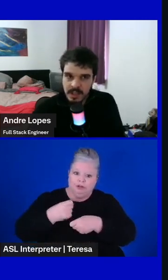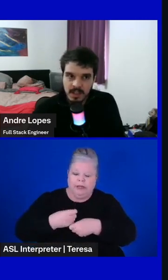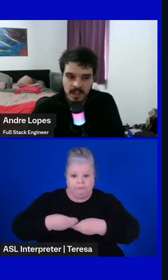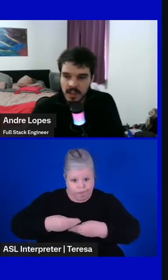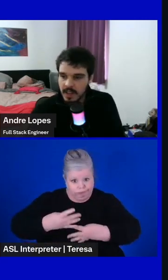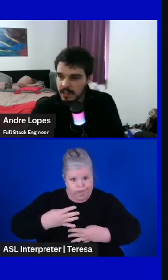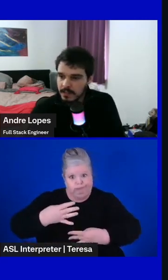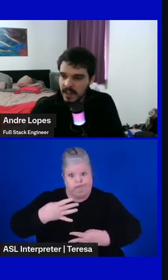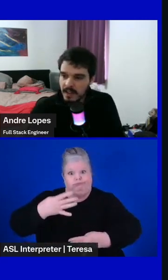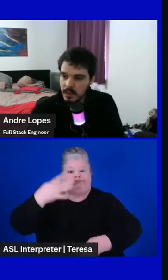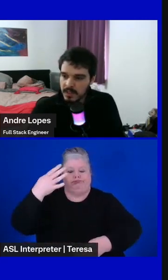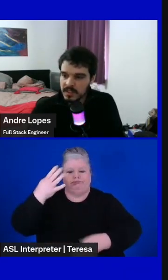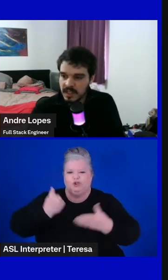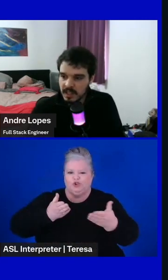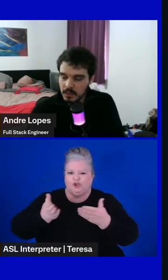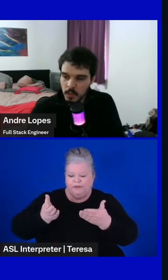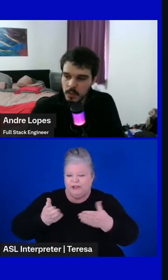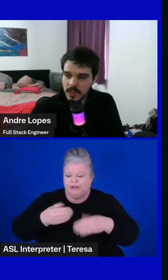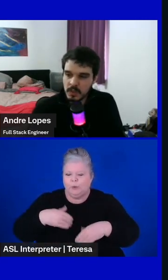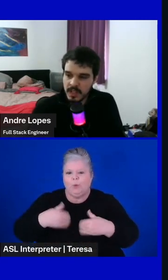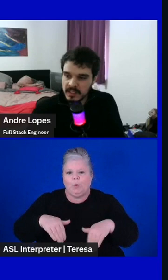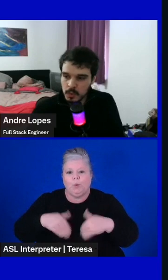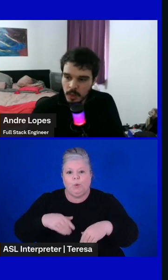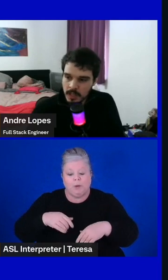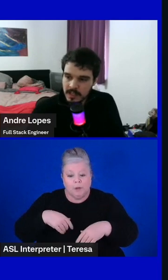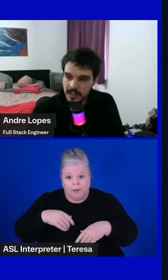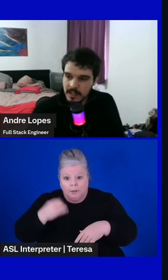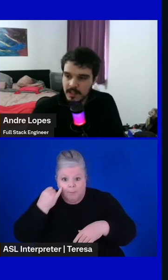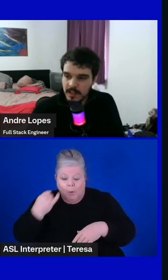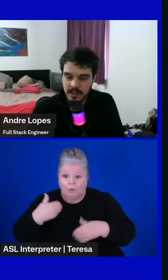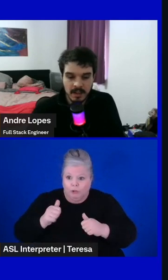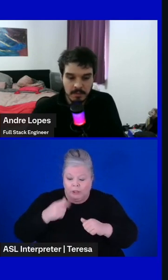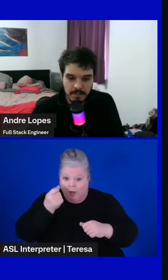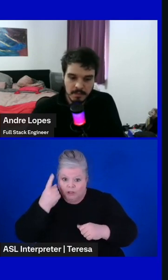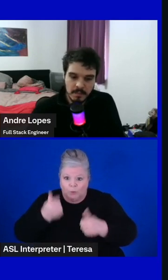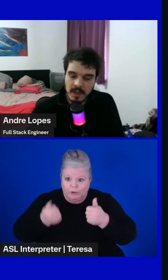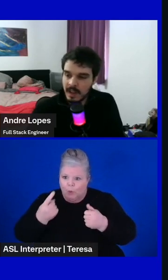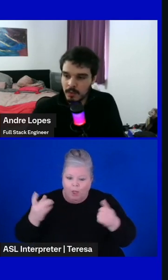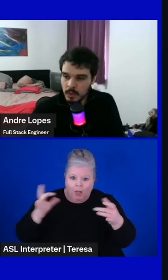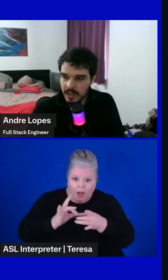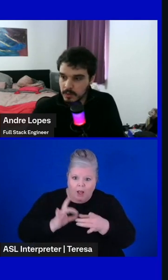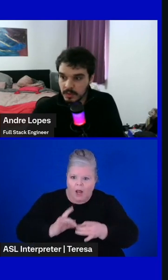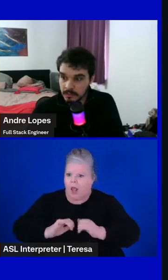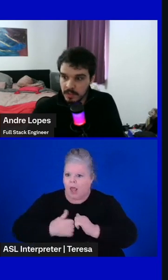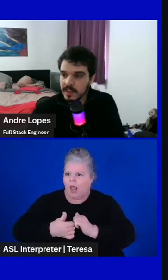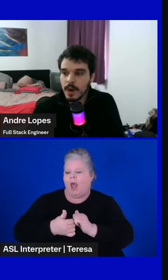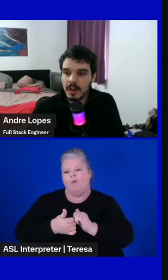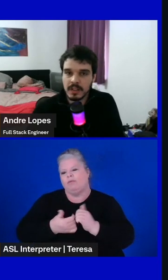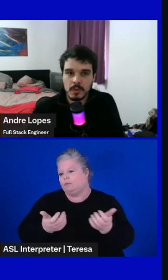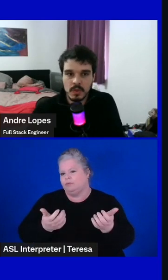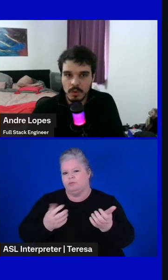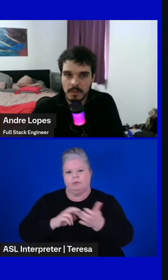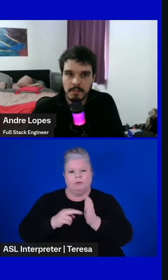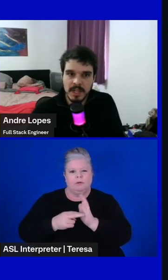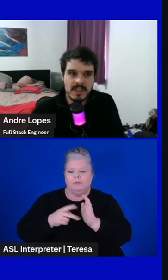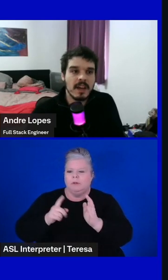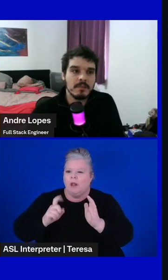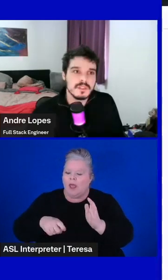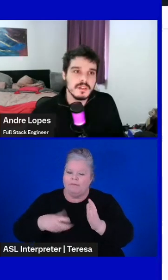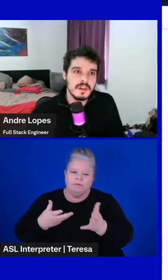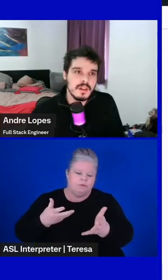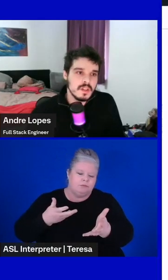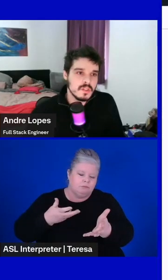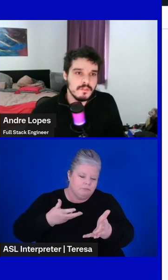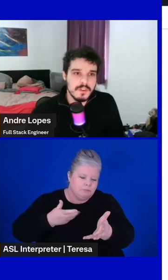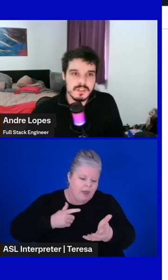services. And if I have to understand which one is connected to what, I would have to click around the console many